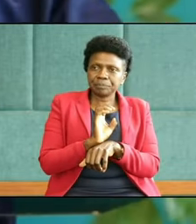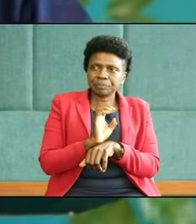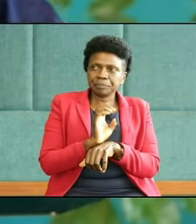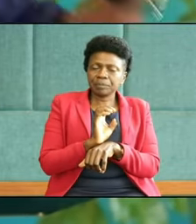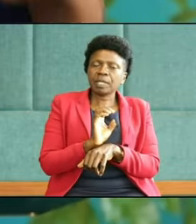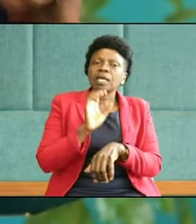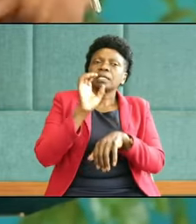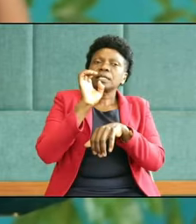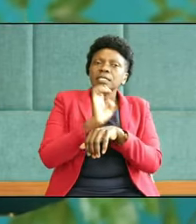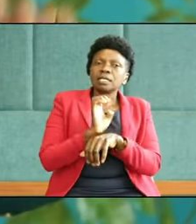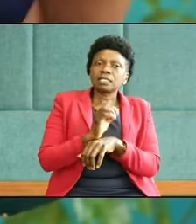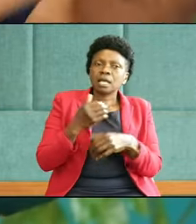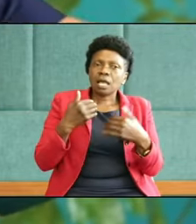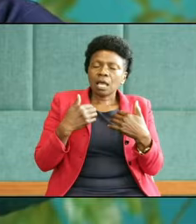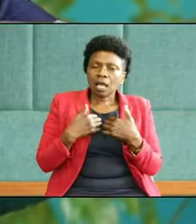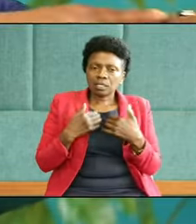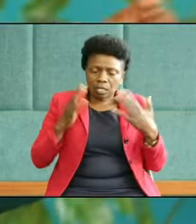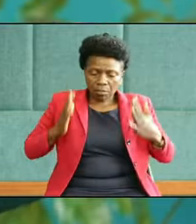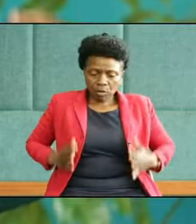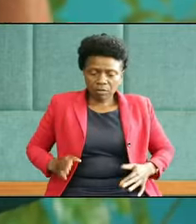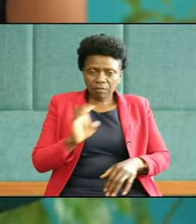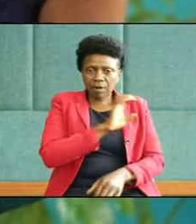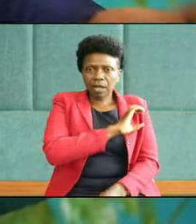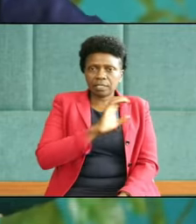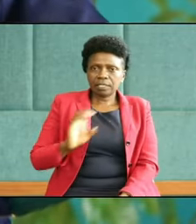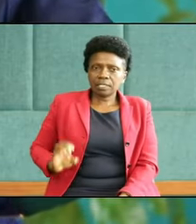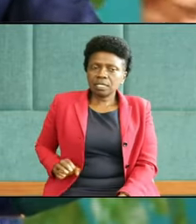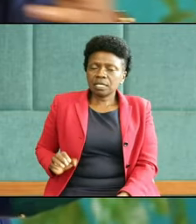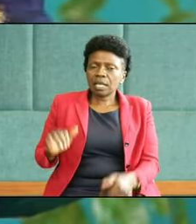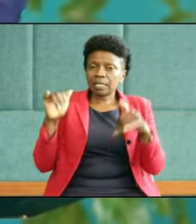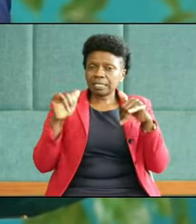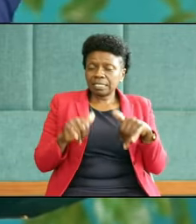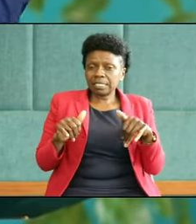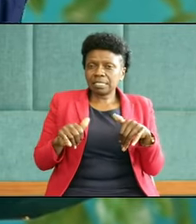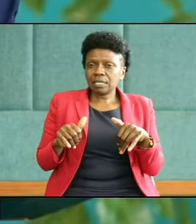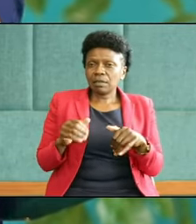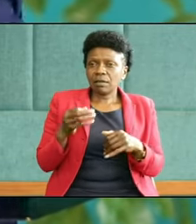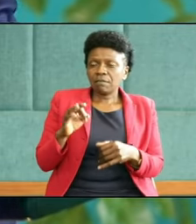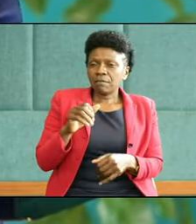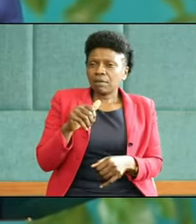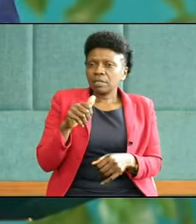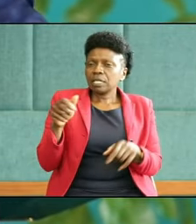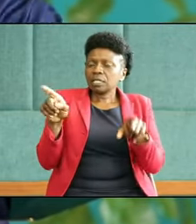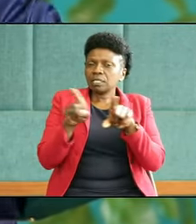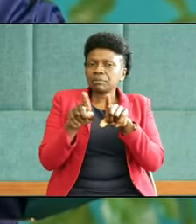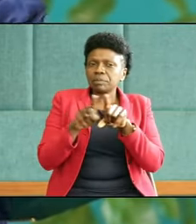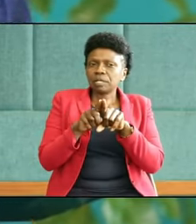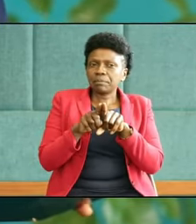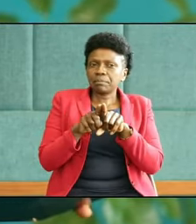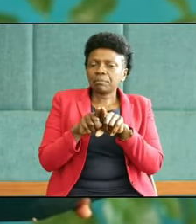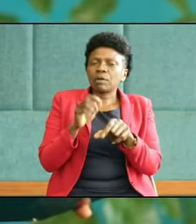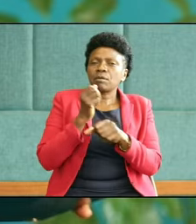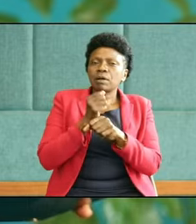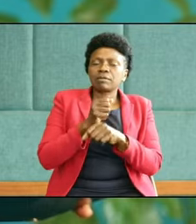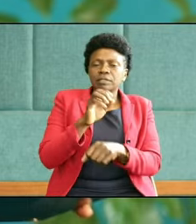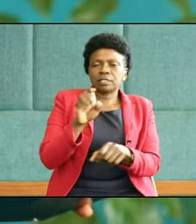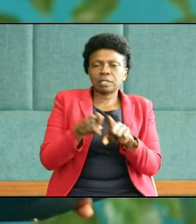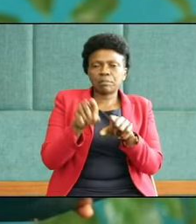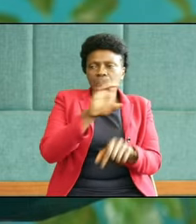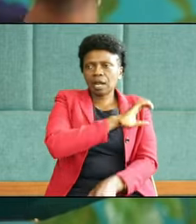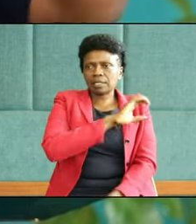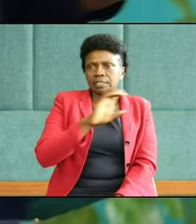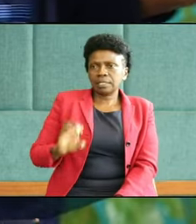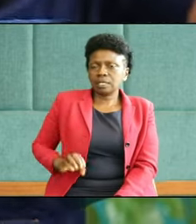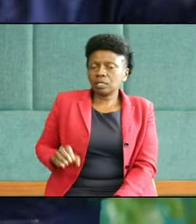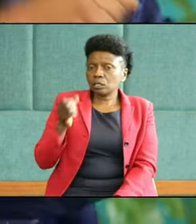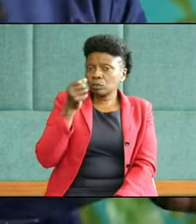The church, as the body of Christ, exists or have the same purpose as Christ.